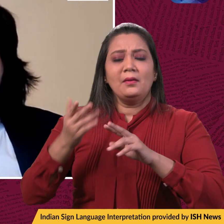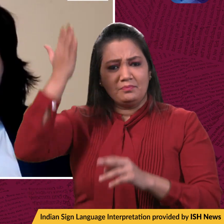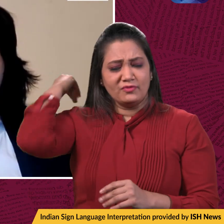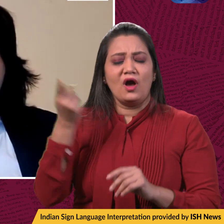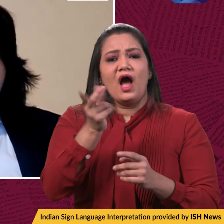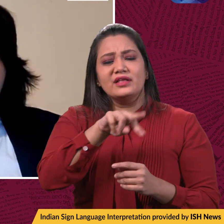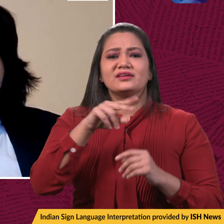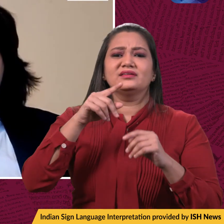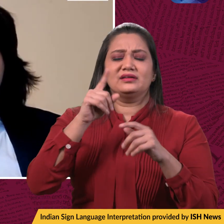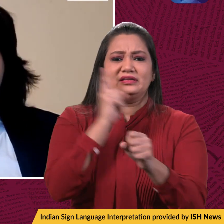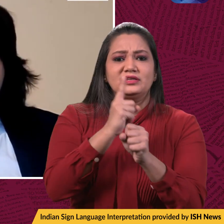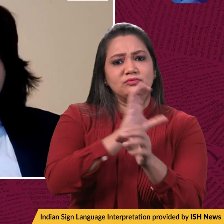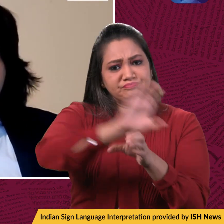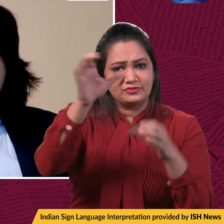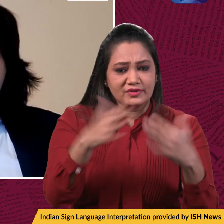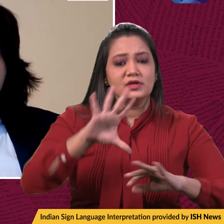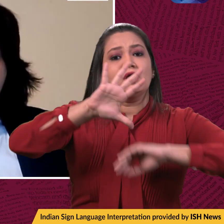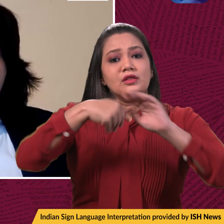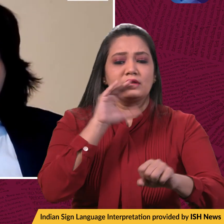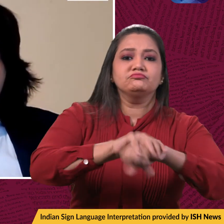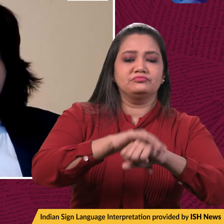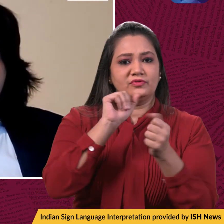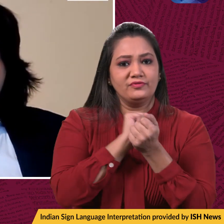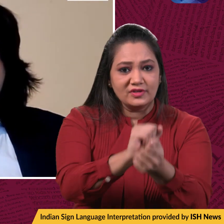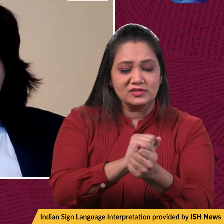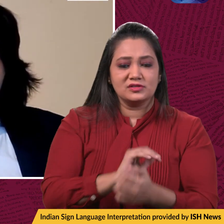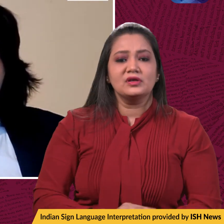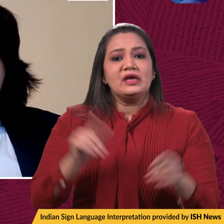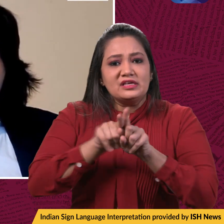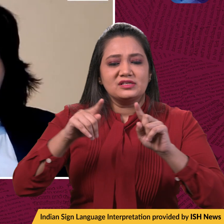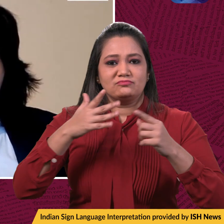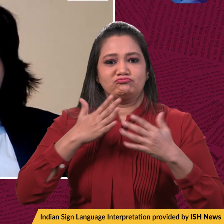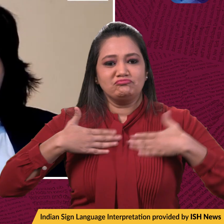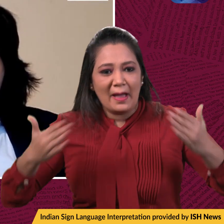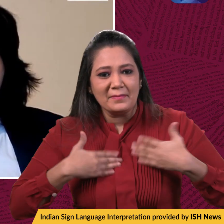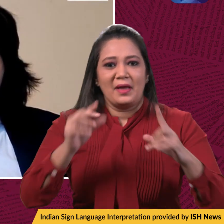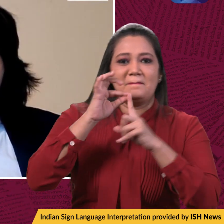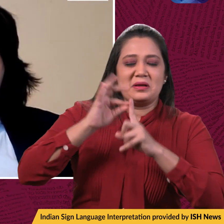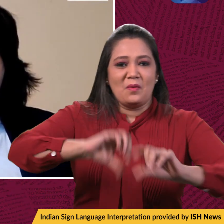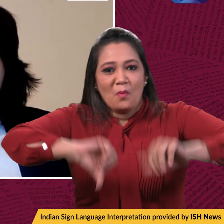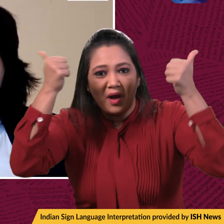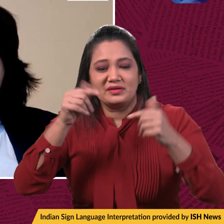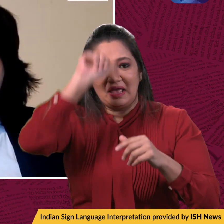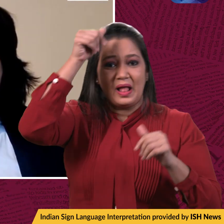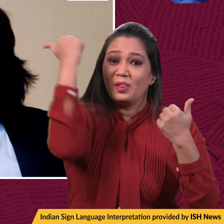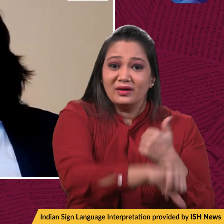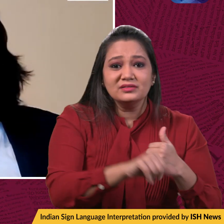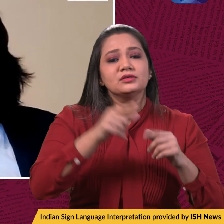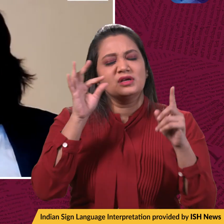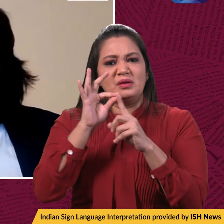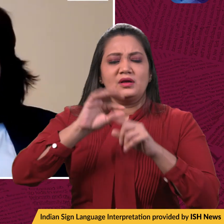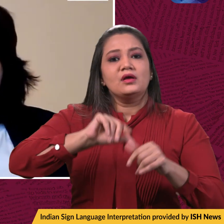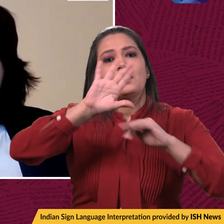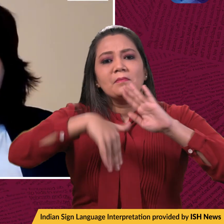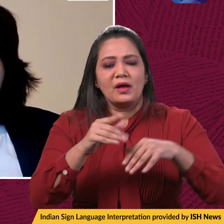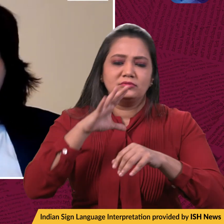from Kashmir was fired and then arrested for posting a celebratory WhatsApp status after India lost to Pakistan. She was